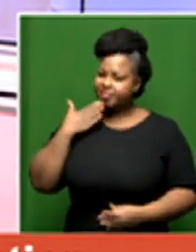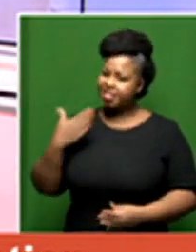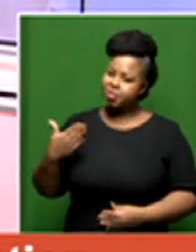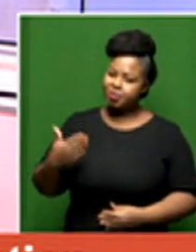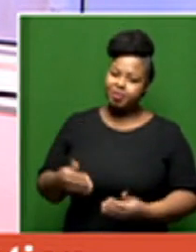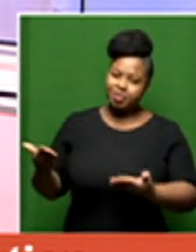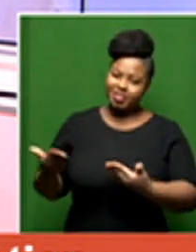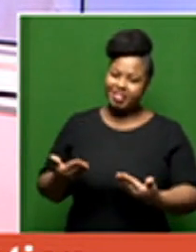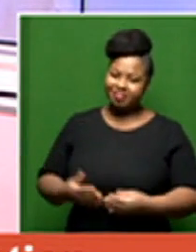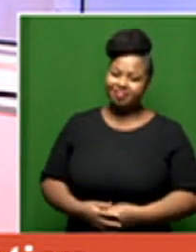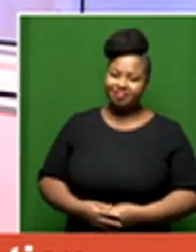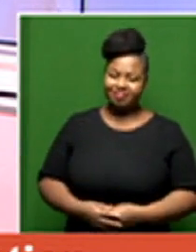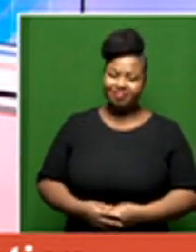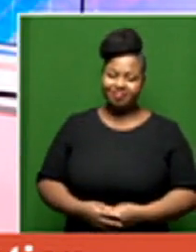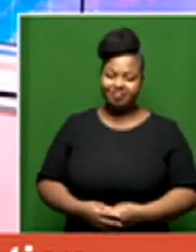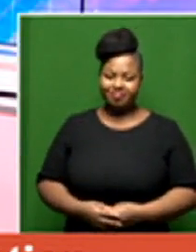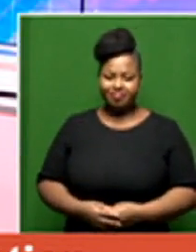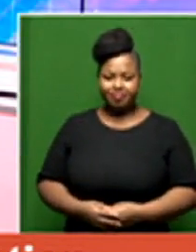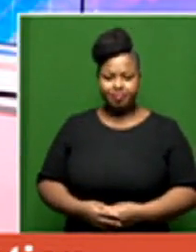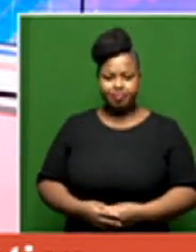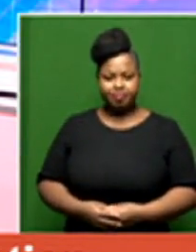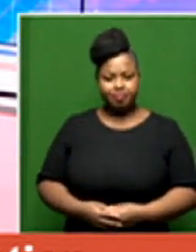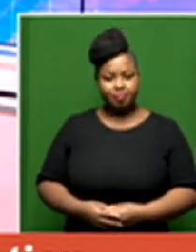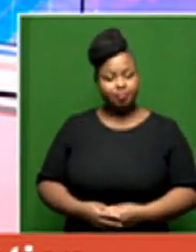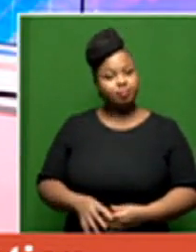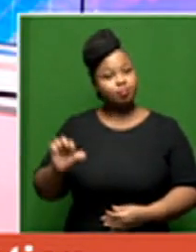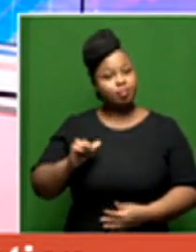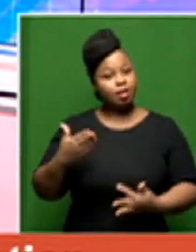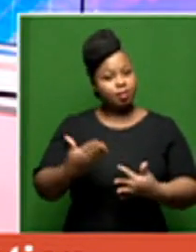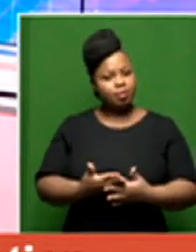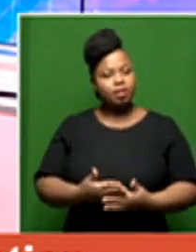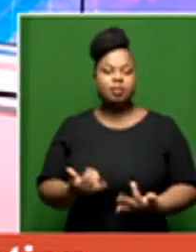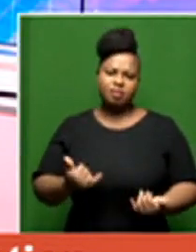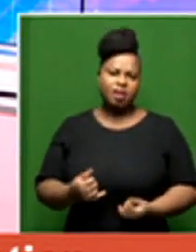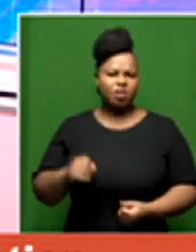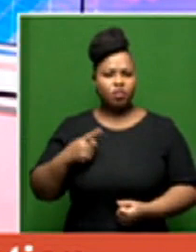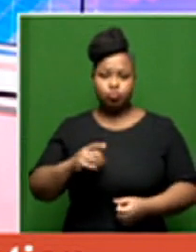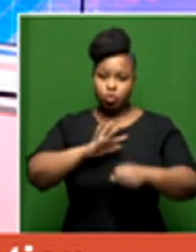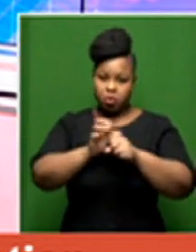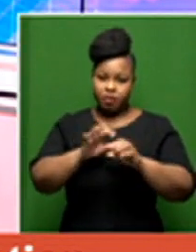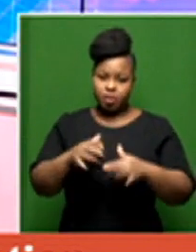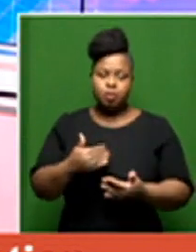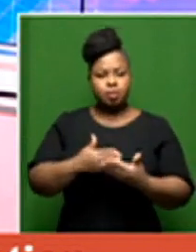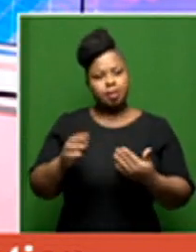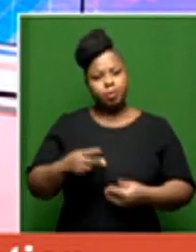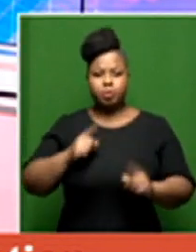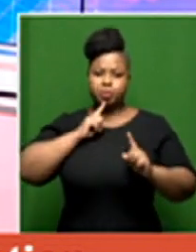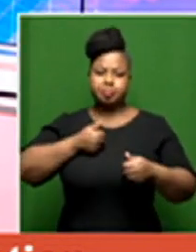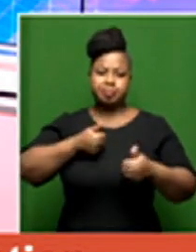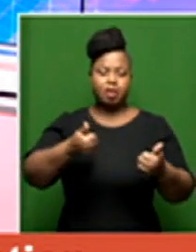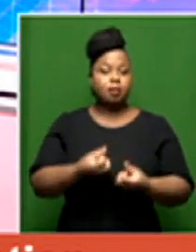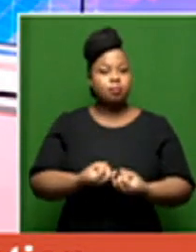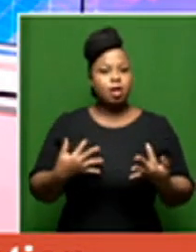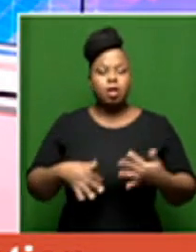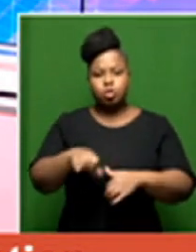most welcome anytime. Thank you so much for having me. After the break, we get some of your COVID-19 questions answered.